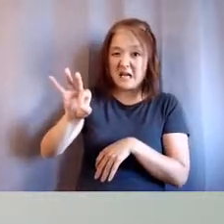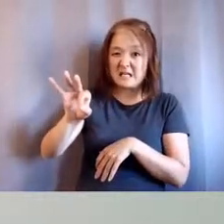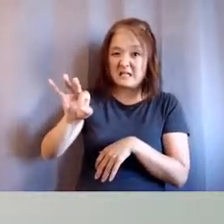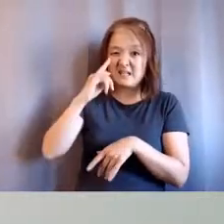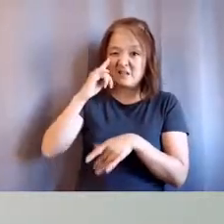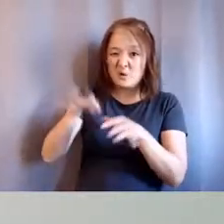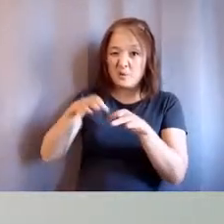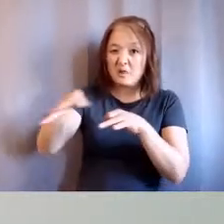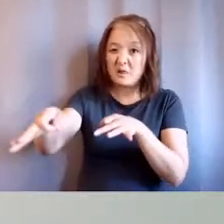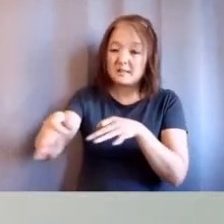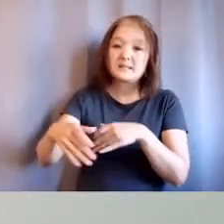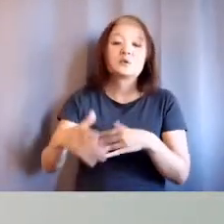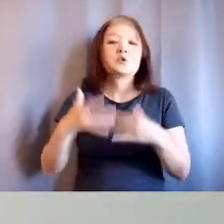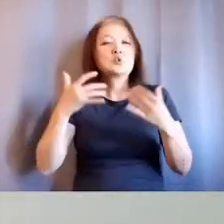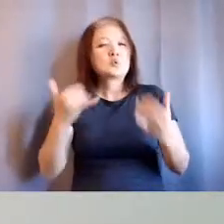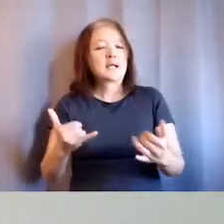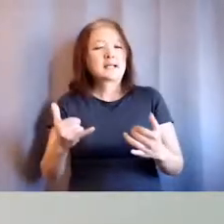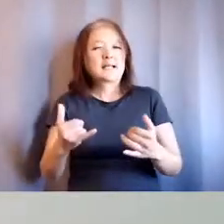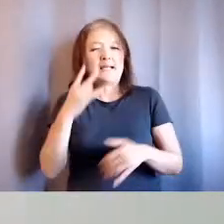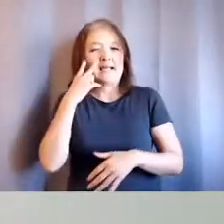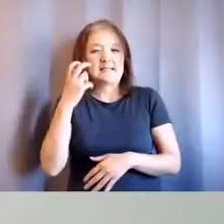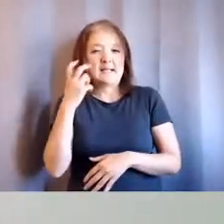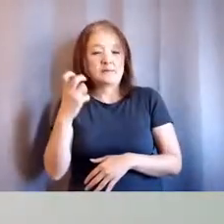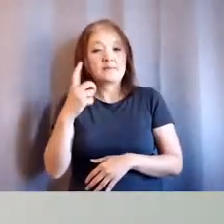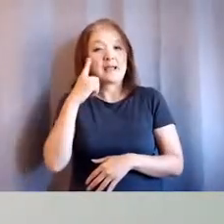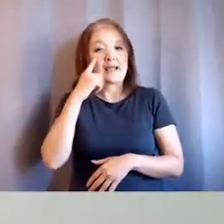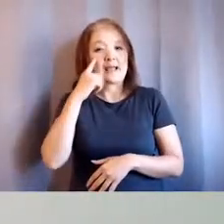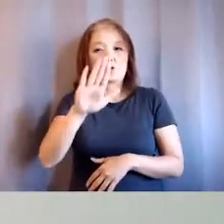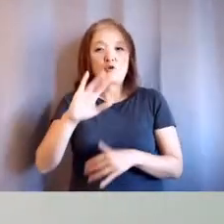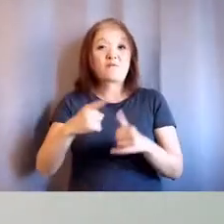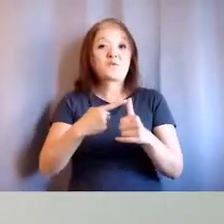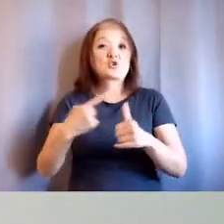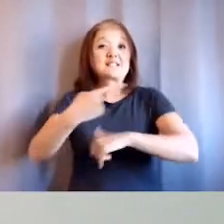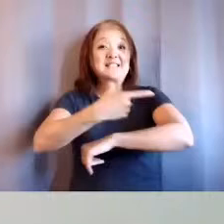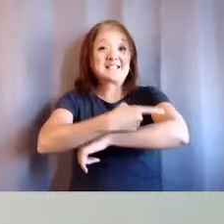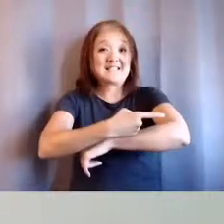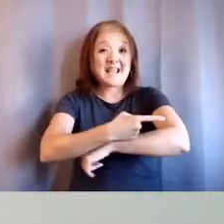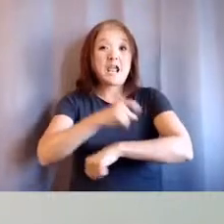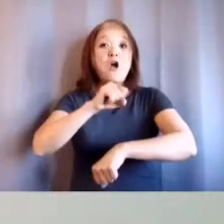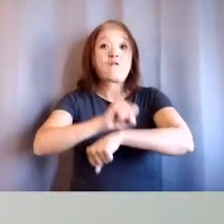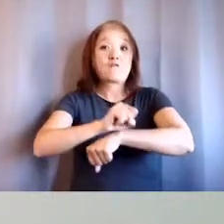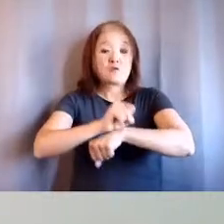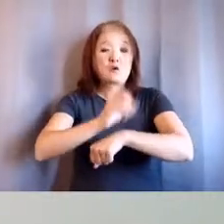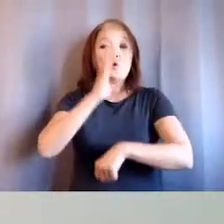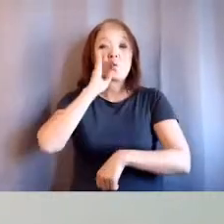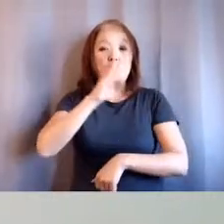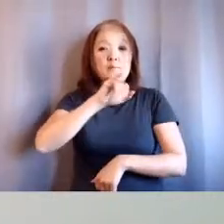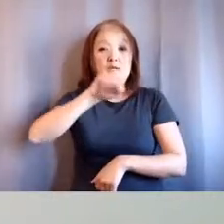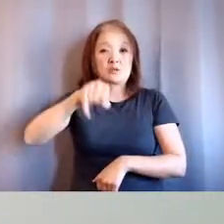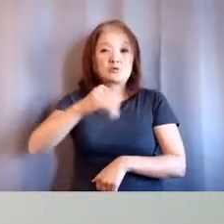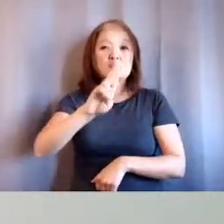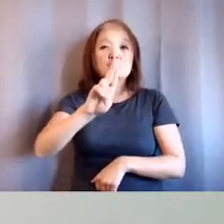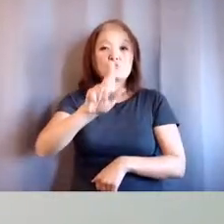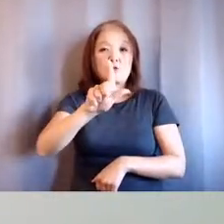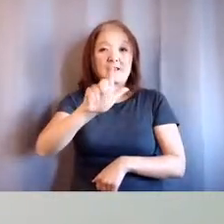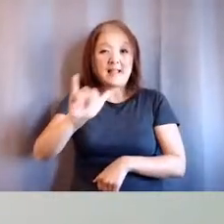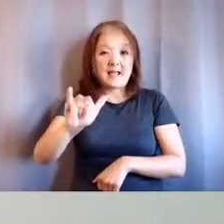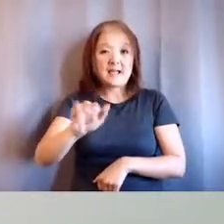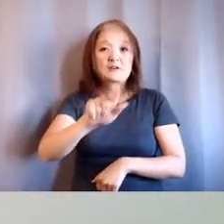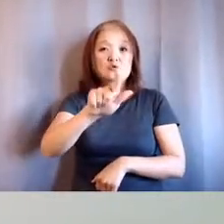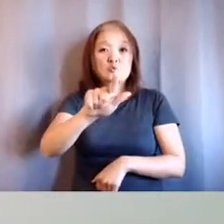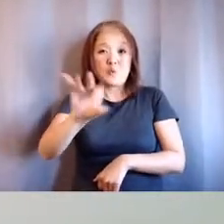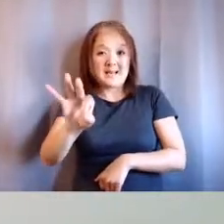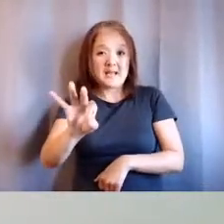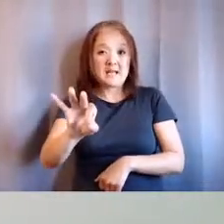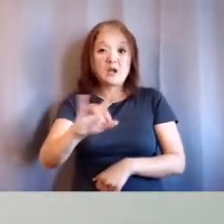At this point, I do not believe so. I think your first day of work will definitely be July 29th. Where